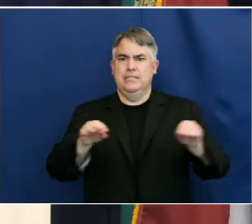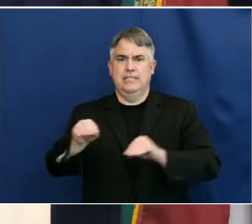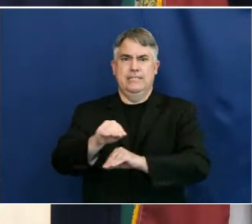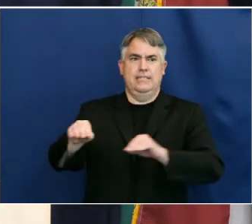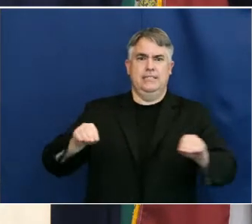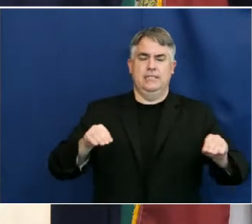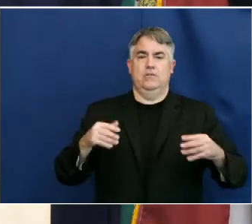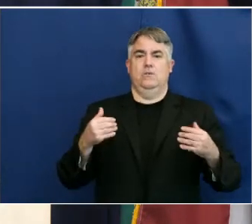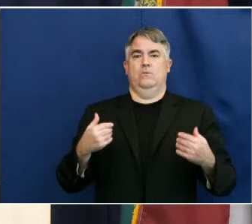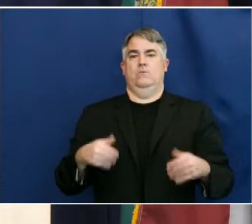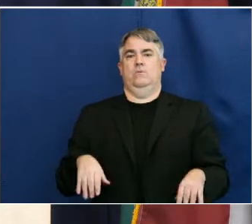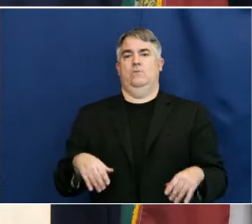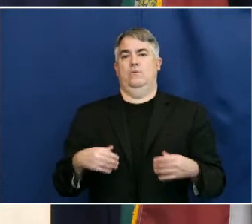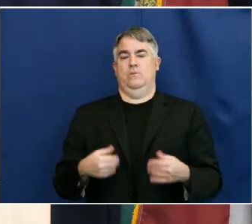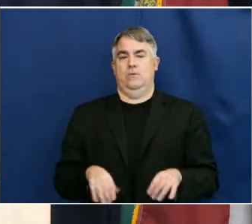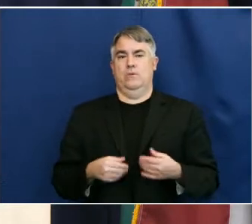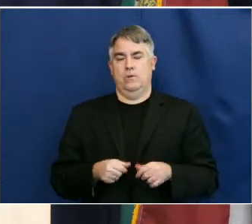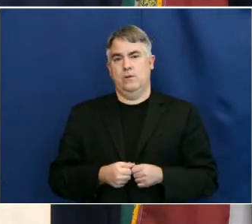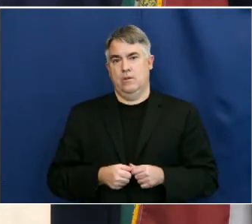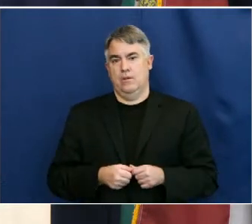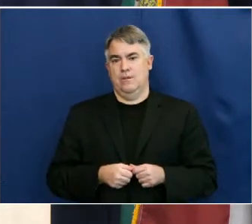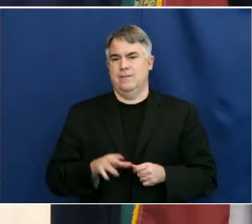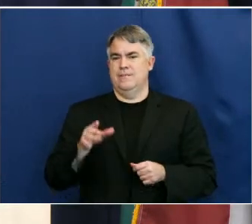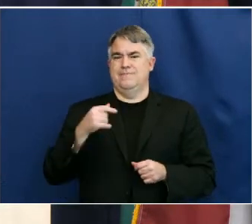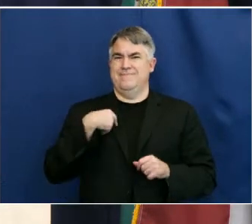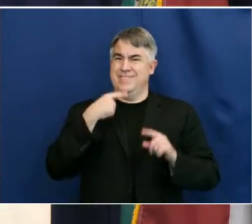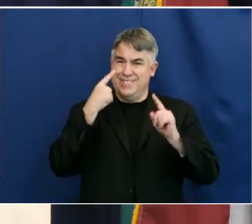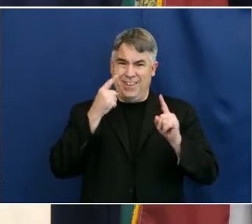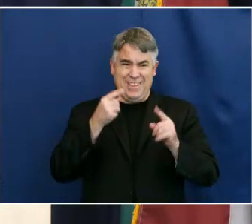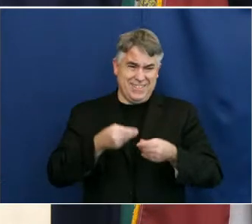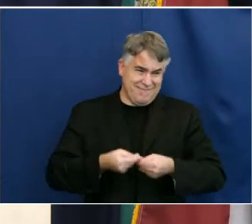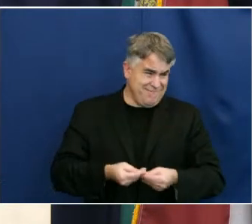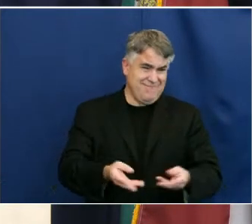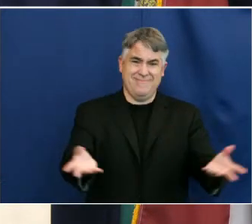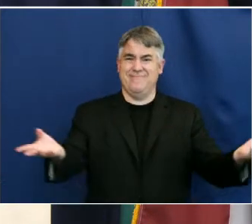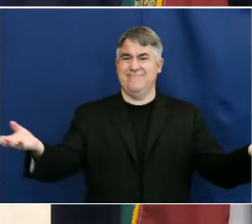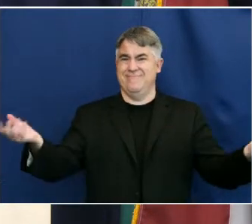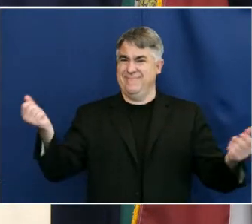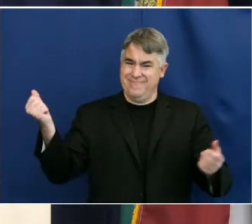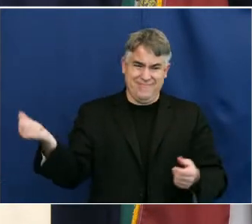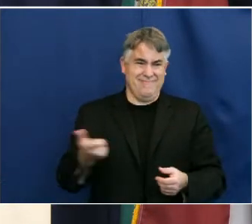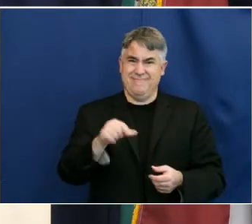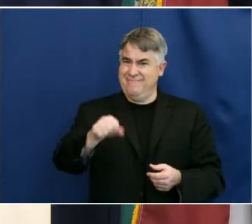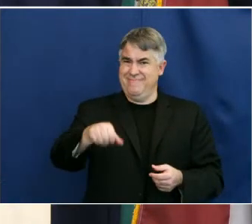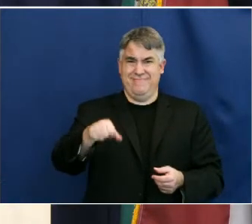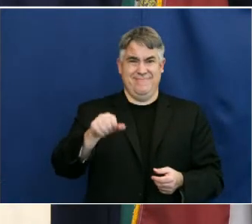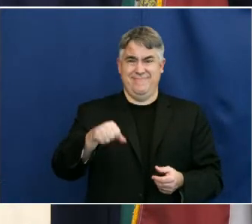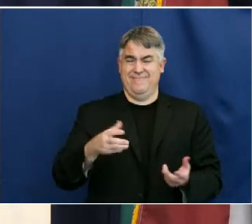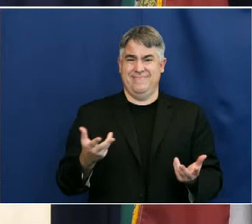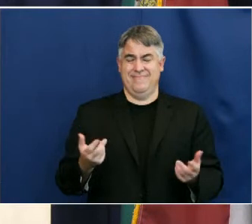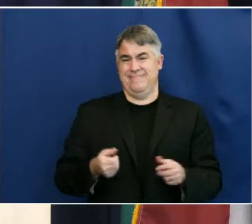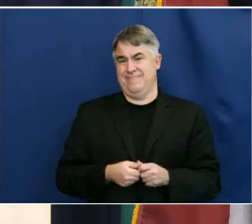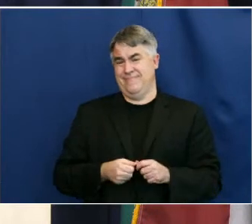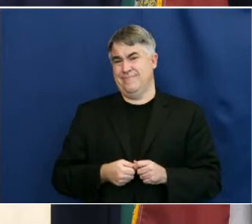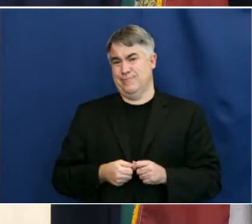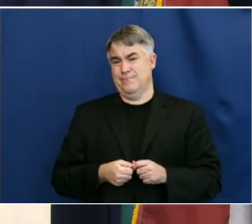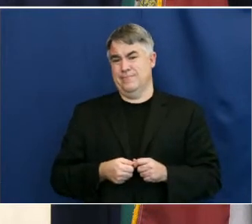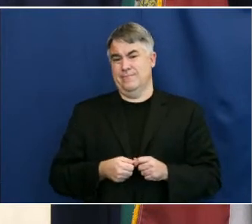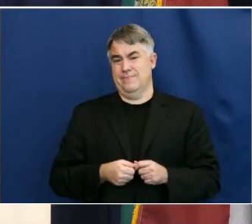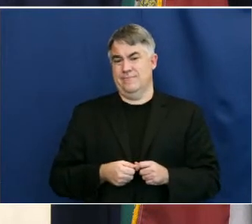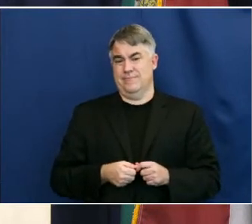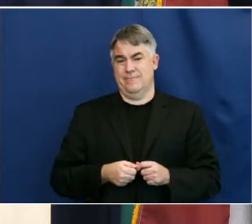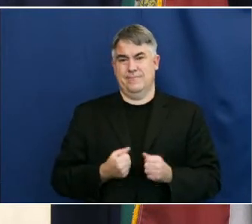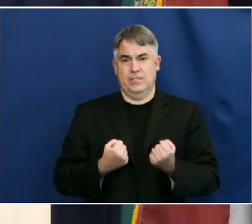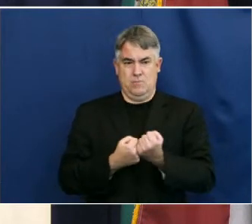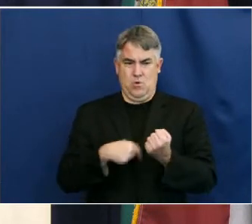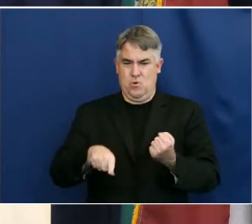here to there, and move Moderna from here to there, and see who can kick in some of what they were sent direct, and how they can do everything possible to get as